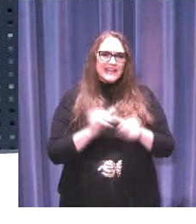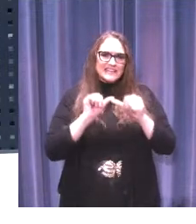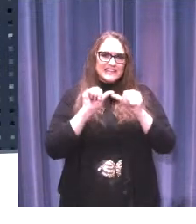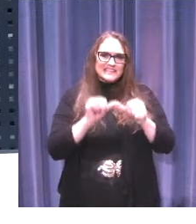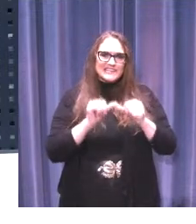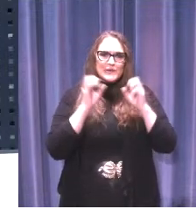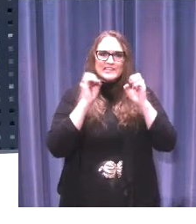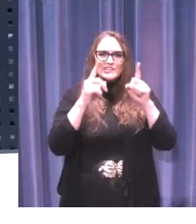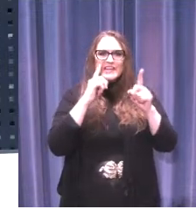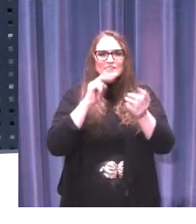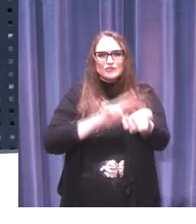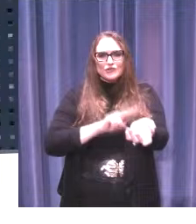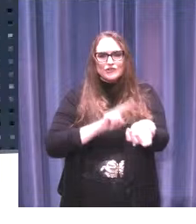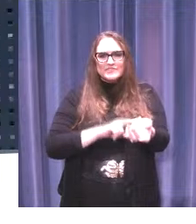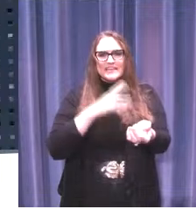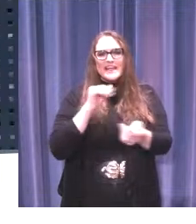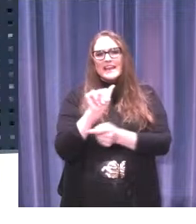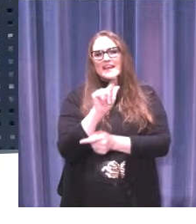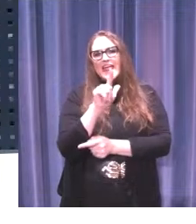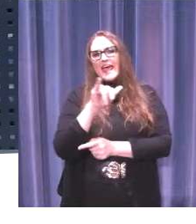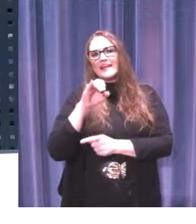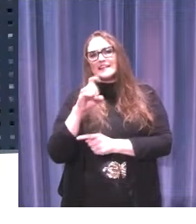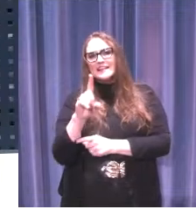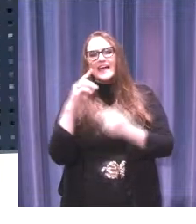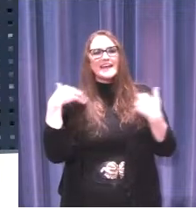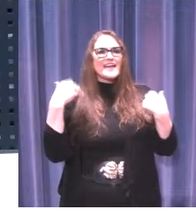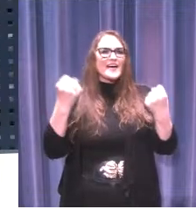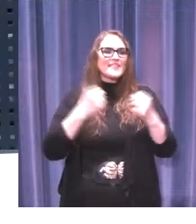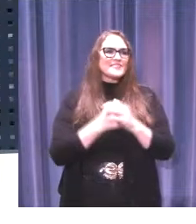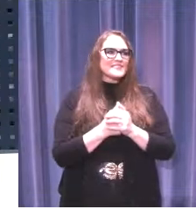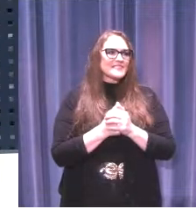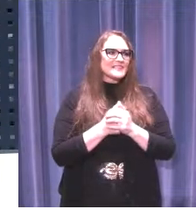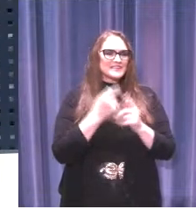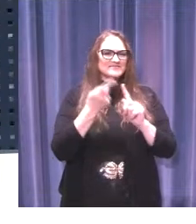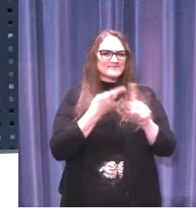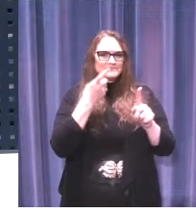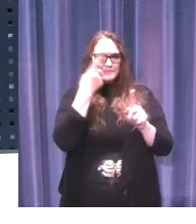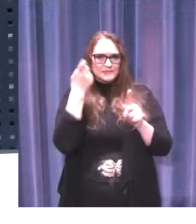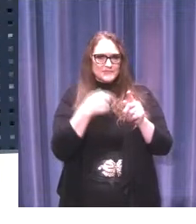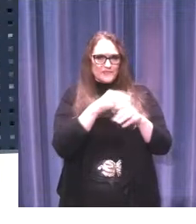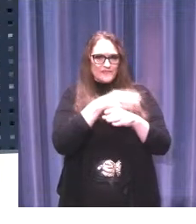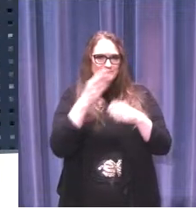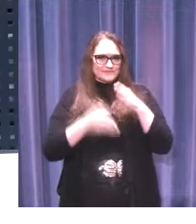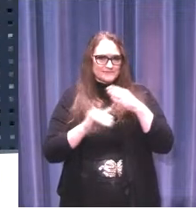education in nursing and allied health as a consequence.